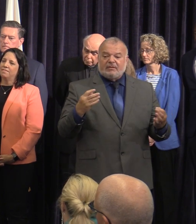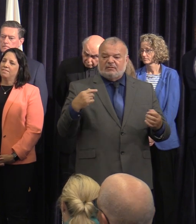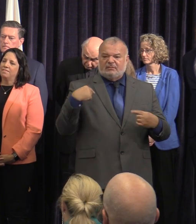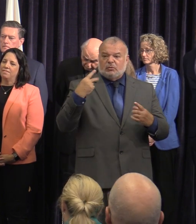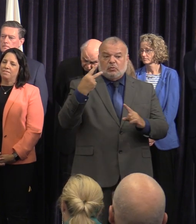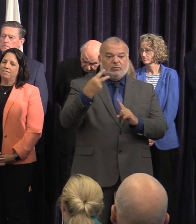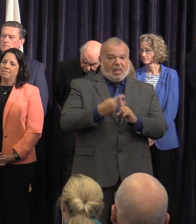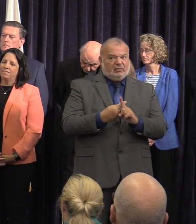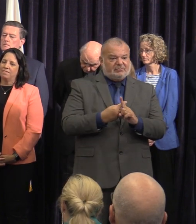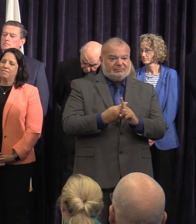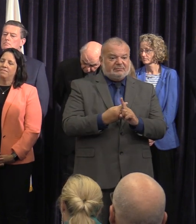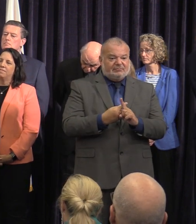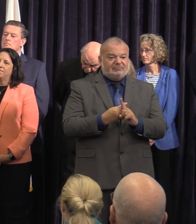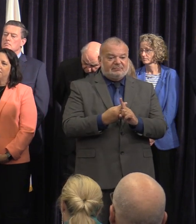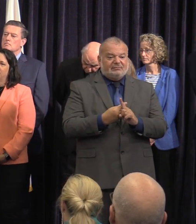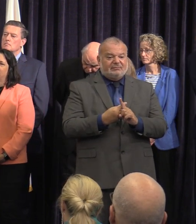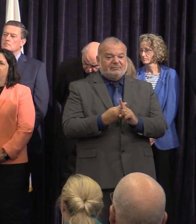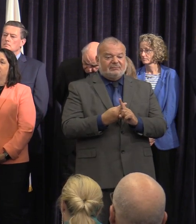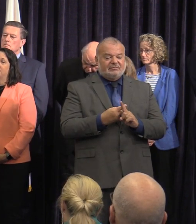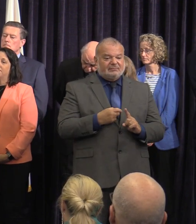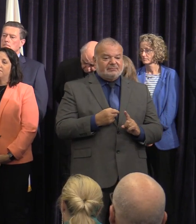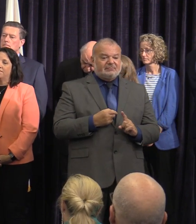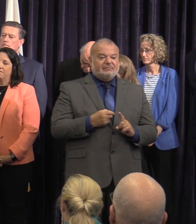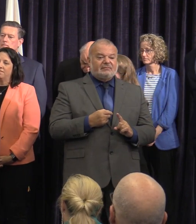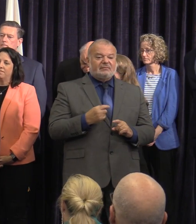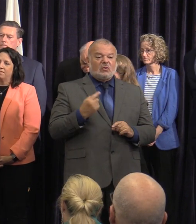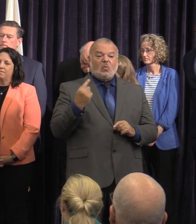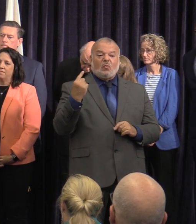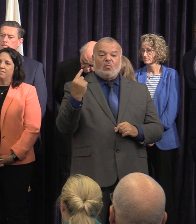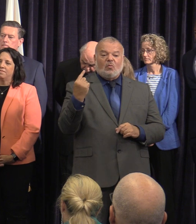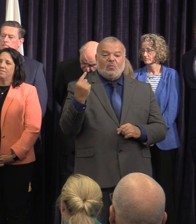saw 45 families at